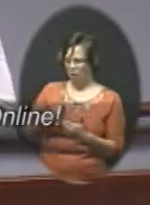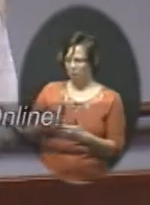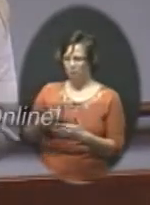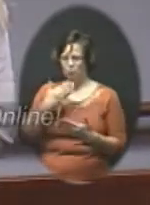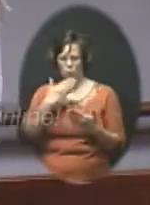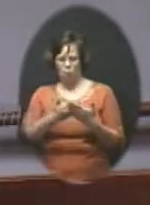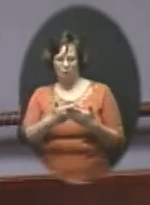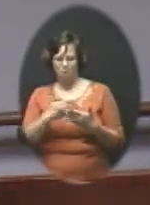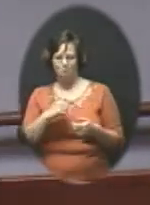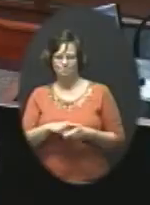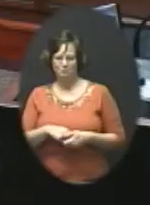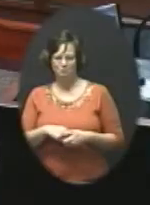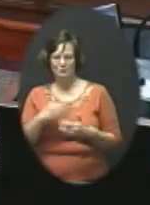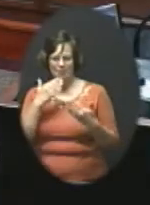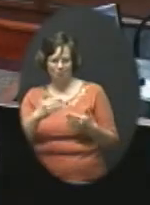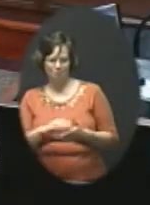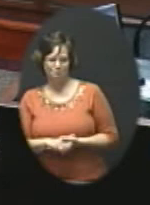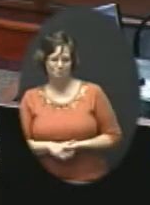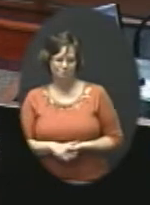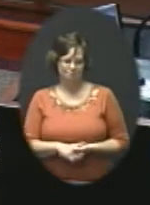done. Thank you.